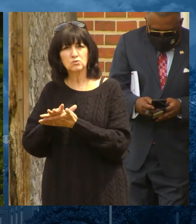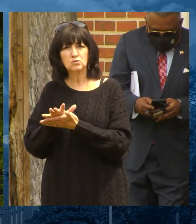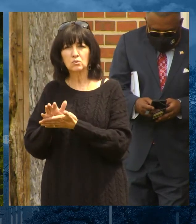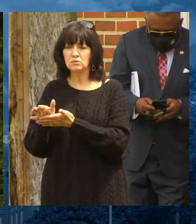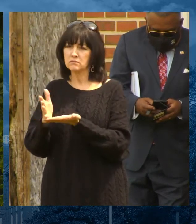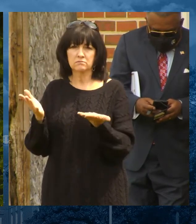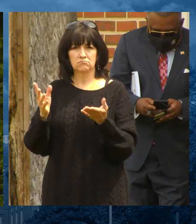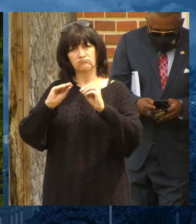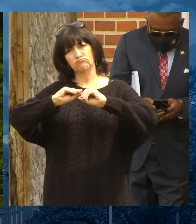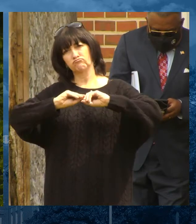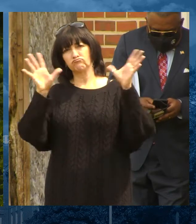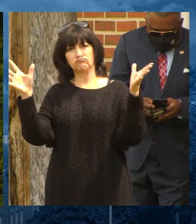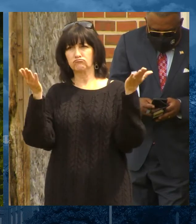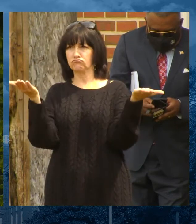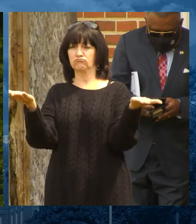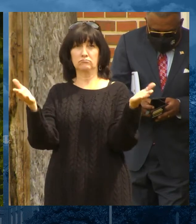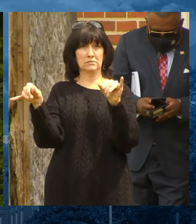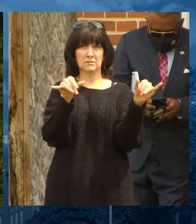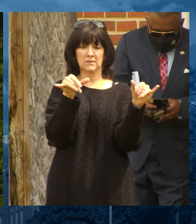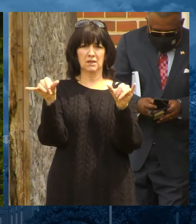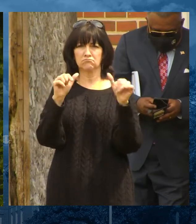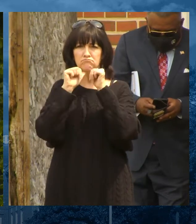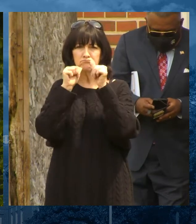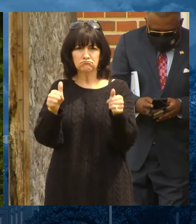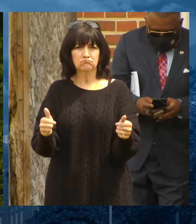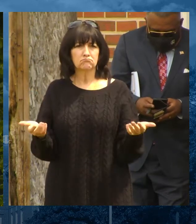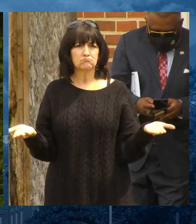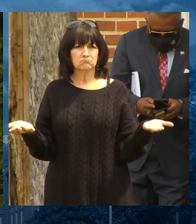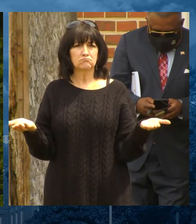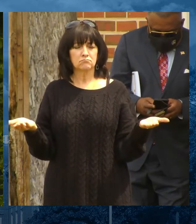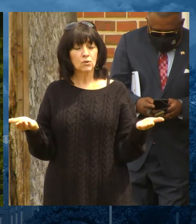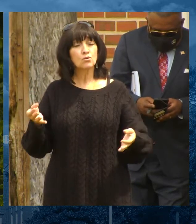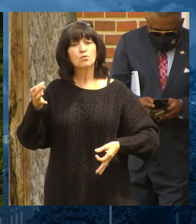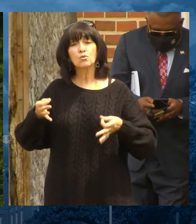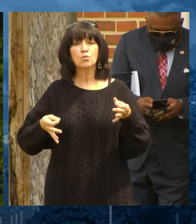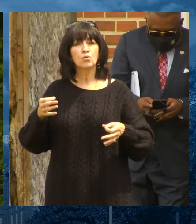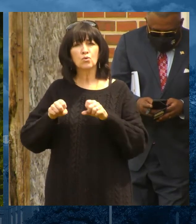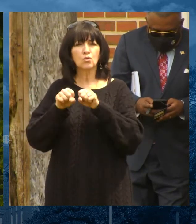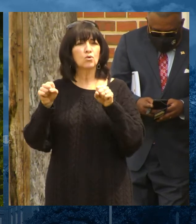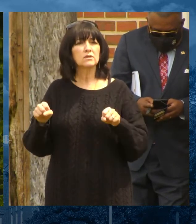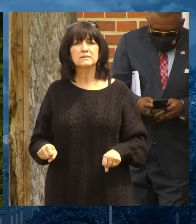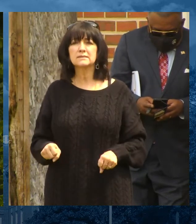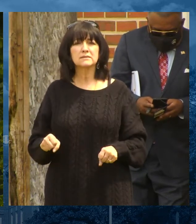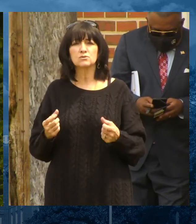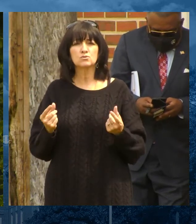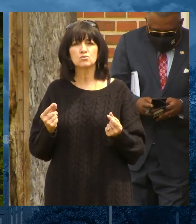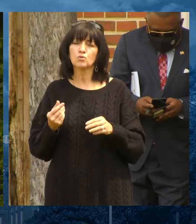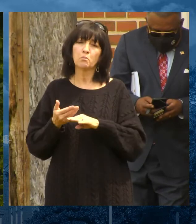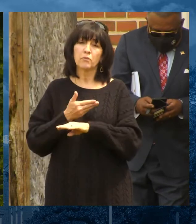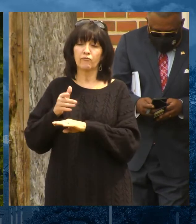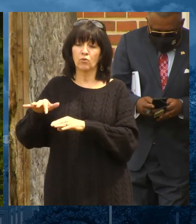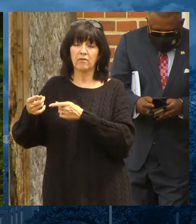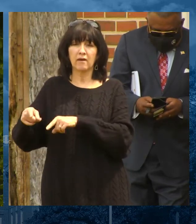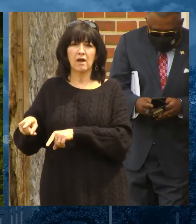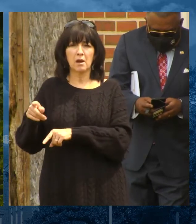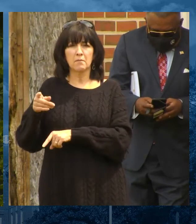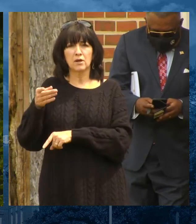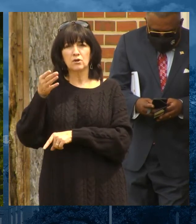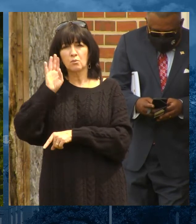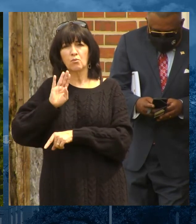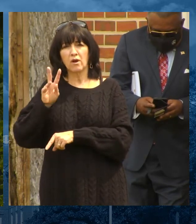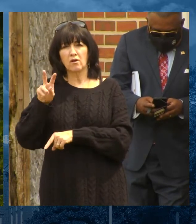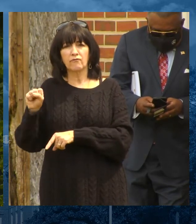on your face that that was the case. So what did the court systems do before Brown versus Board of Education? The court